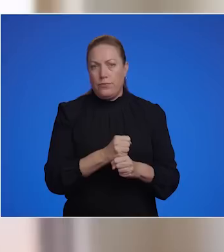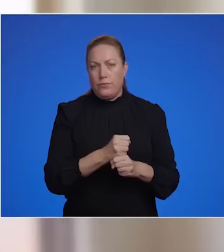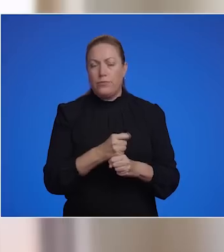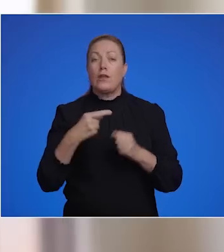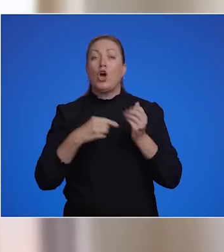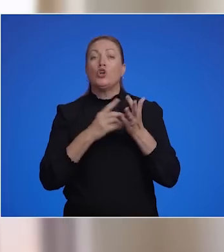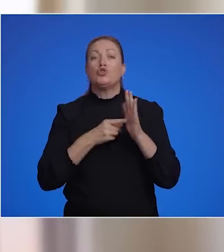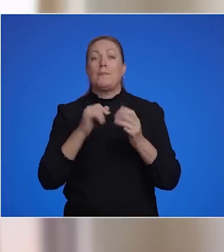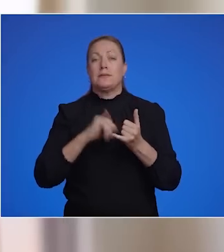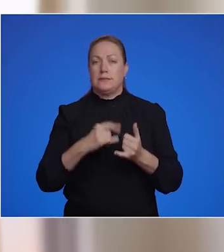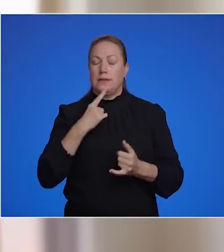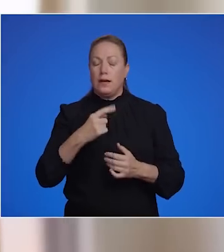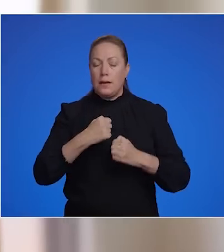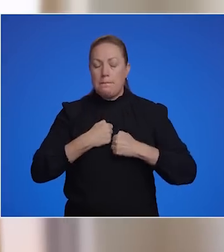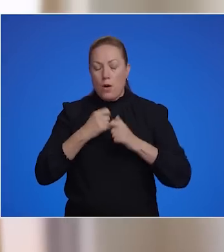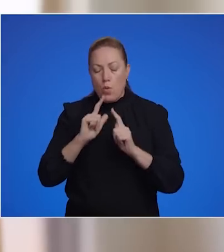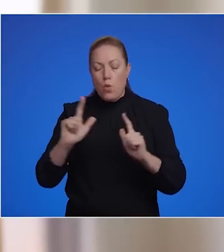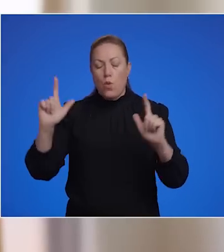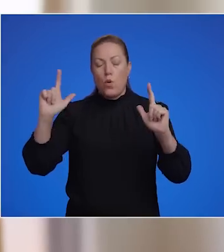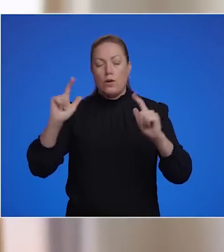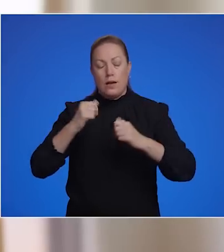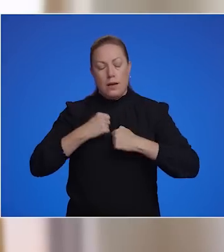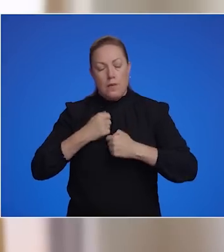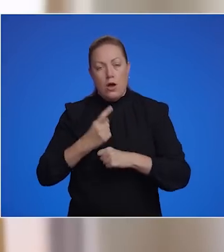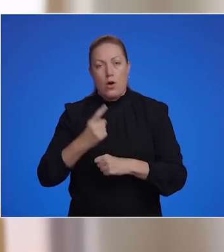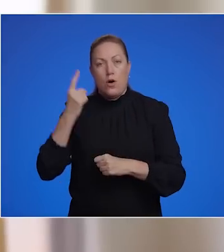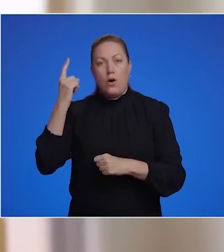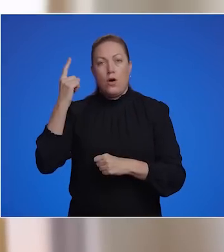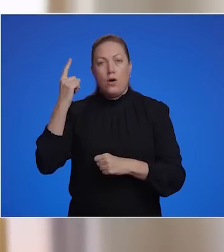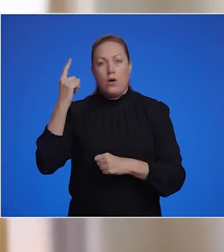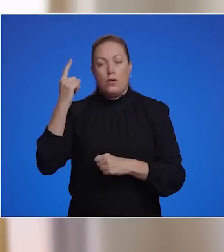Thomas replied, "My Lord and my God."